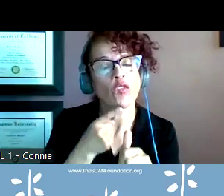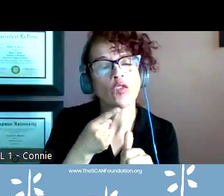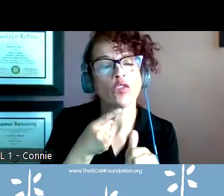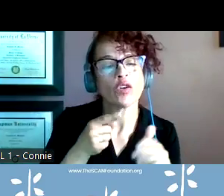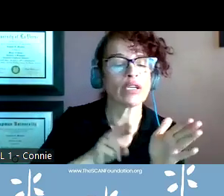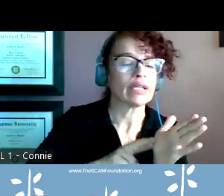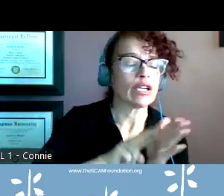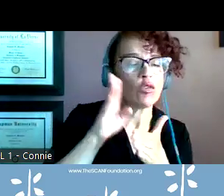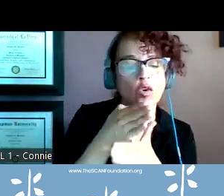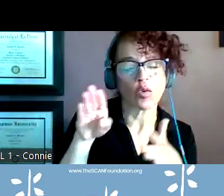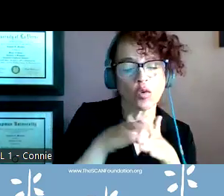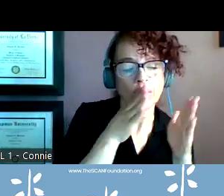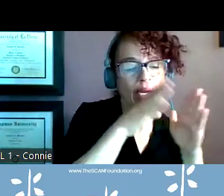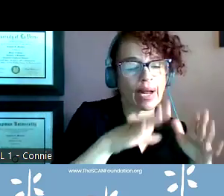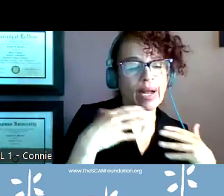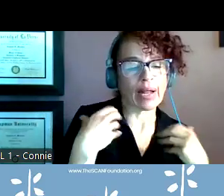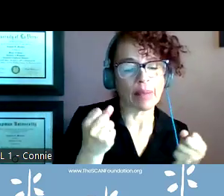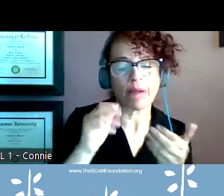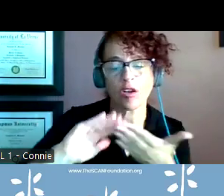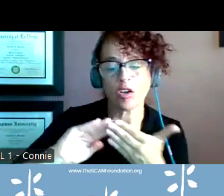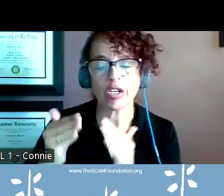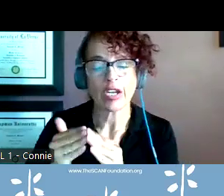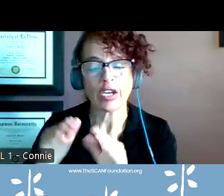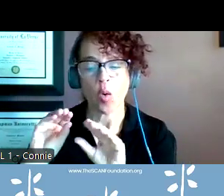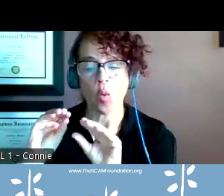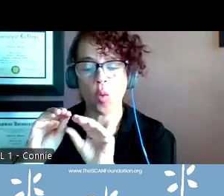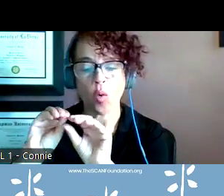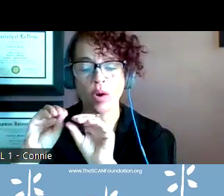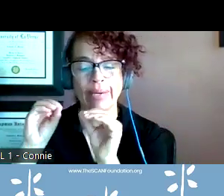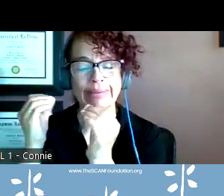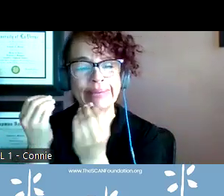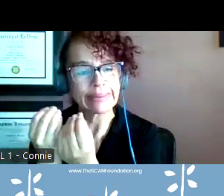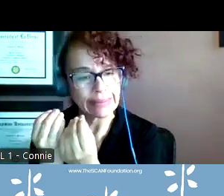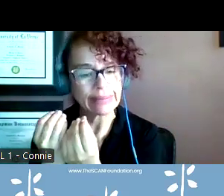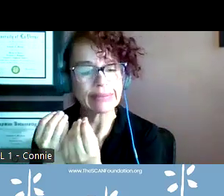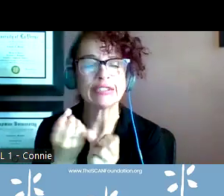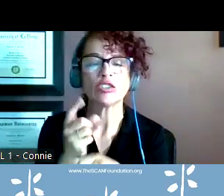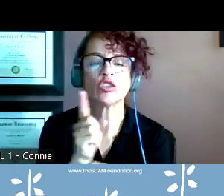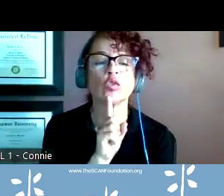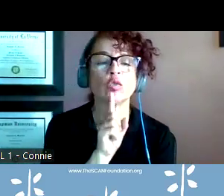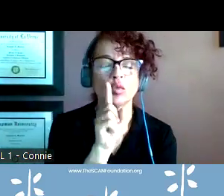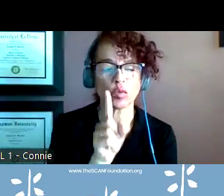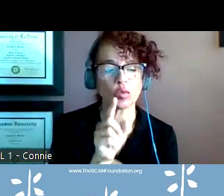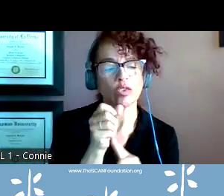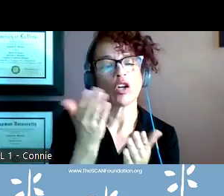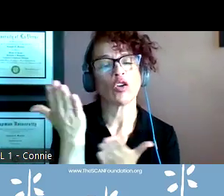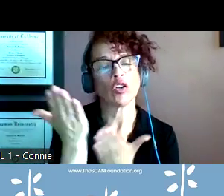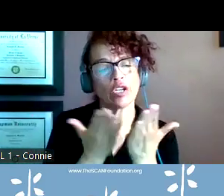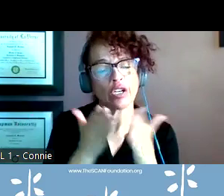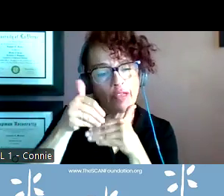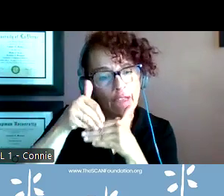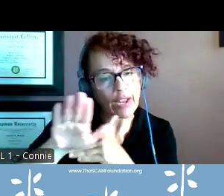data sharing between health plans and community-based organizations to ensure the seamless and timely service